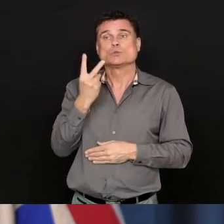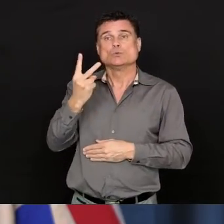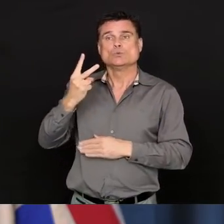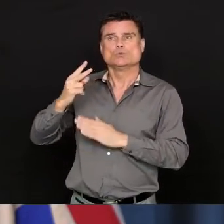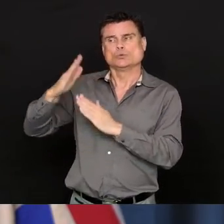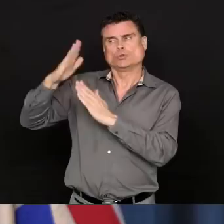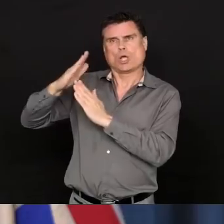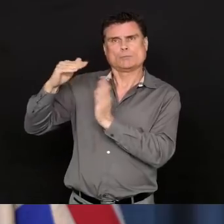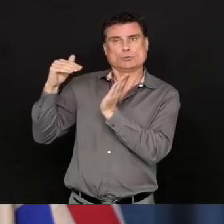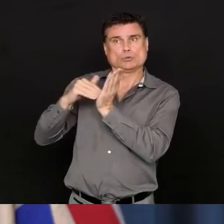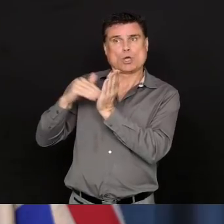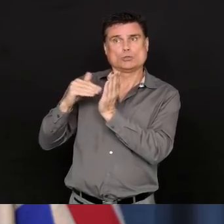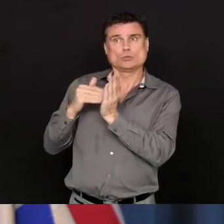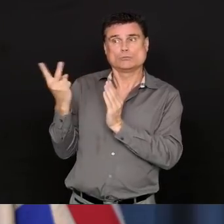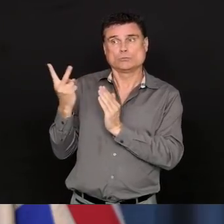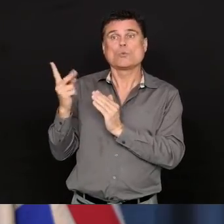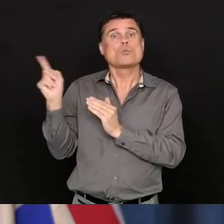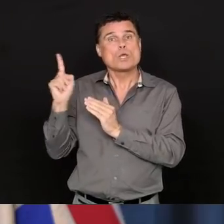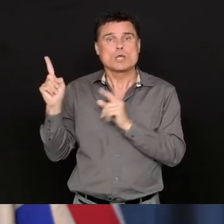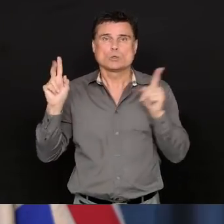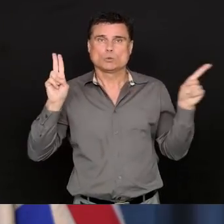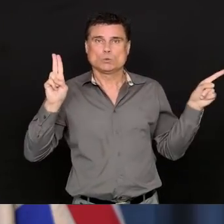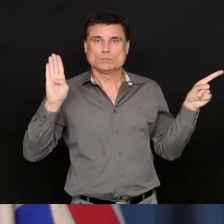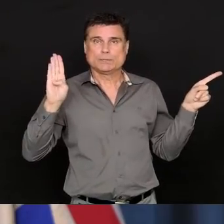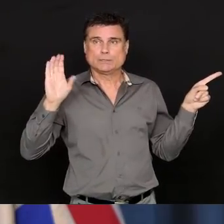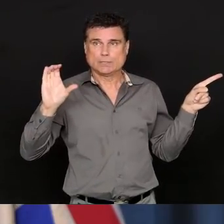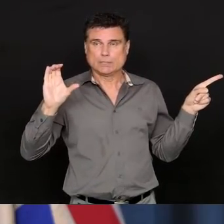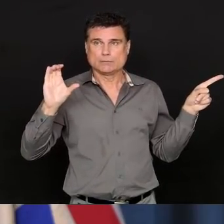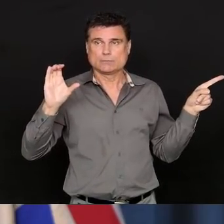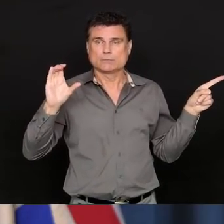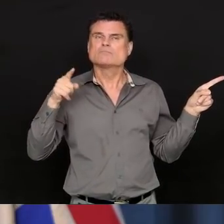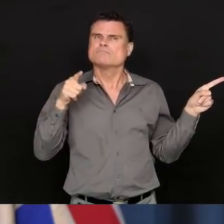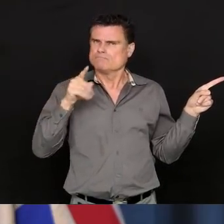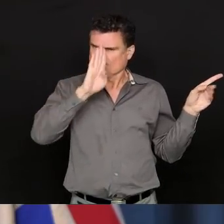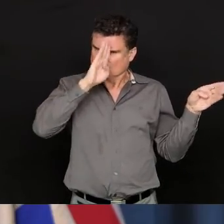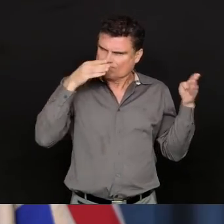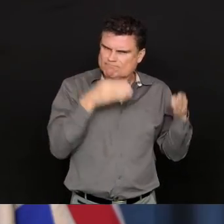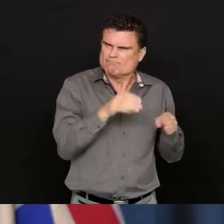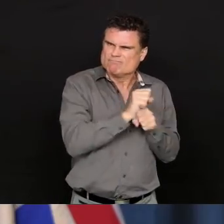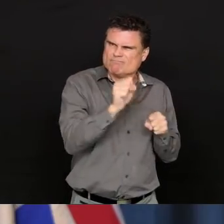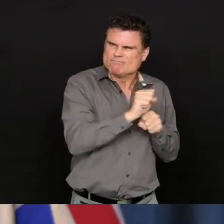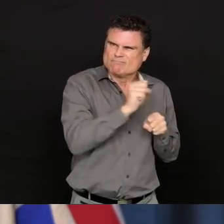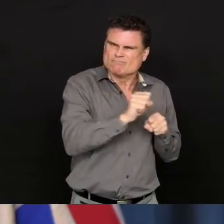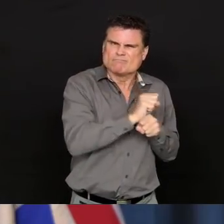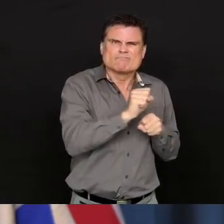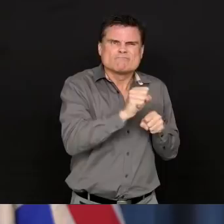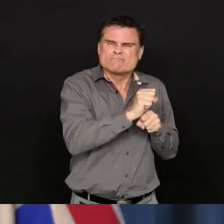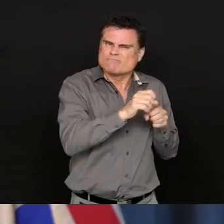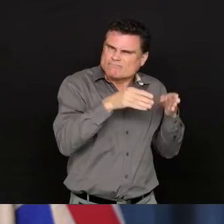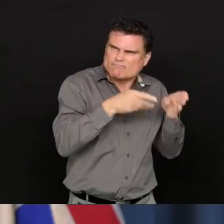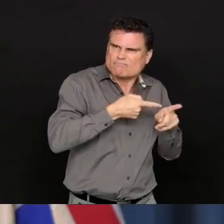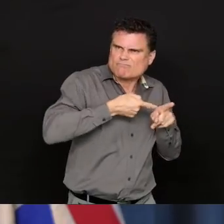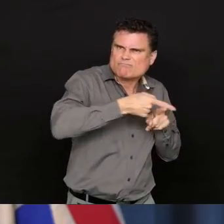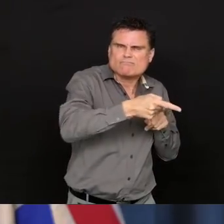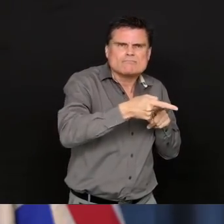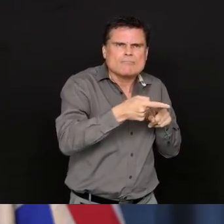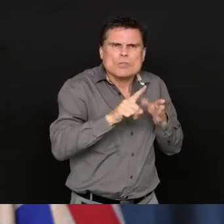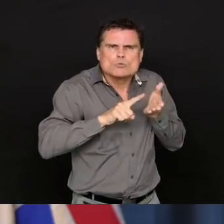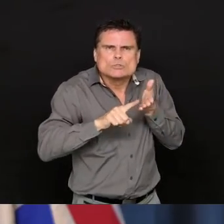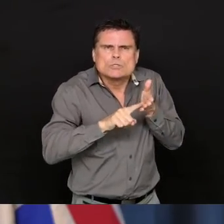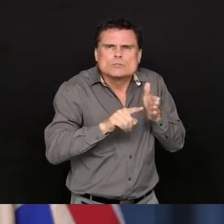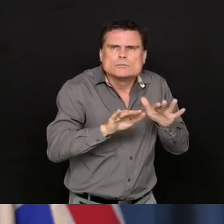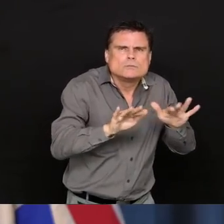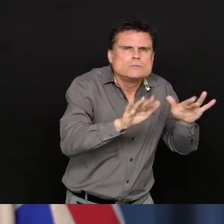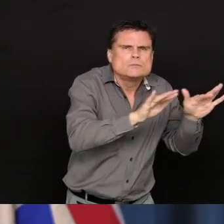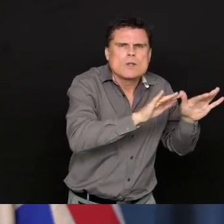time with the support of the Michael Smith Foundation. We're also being supported an initiative to develop